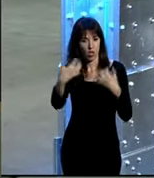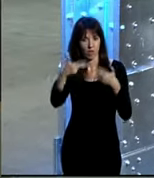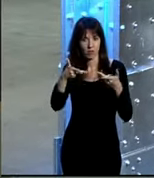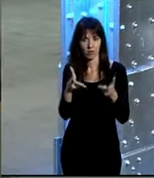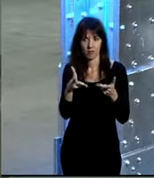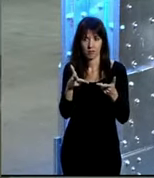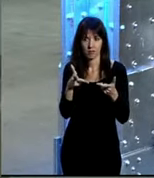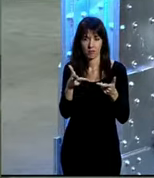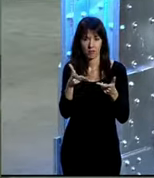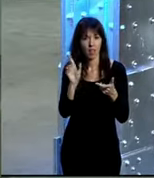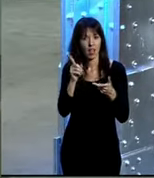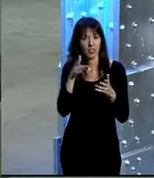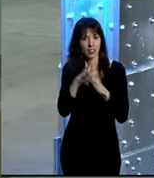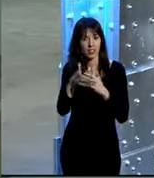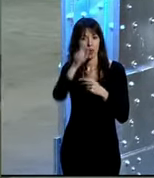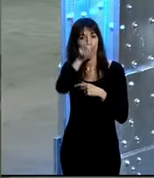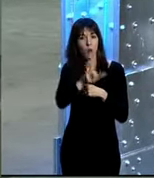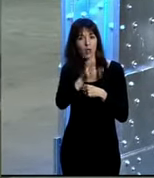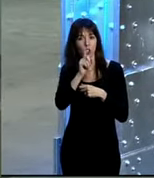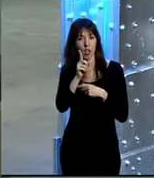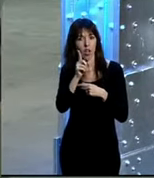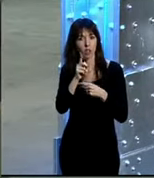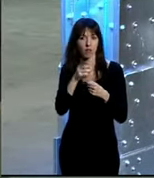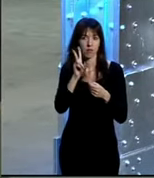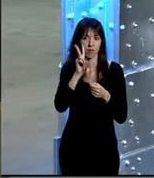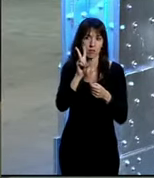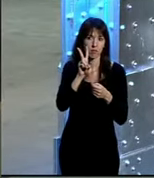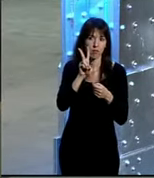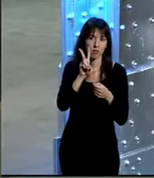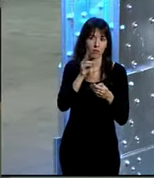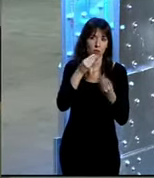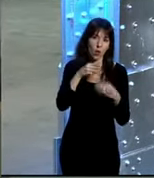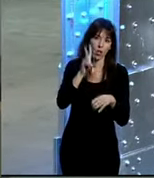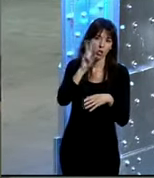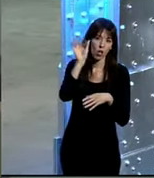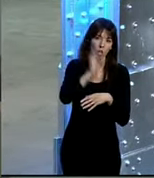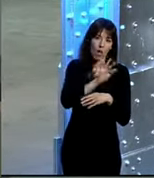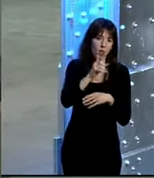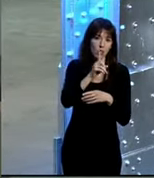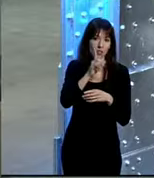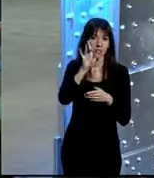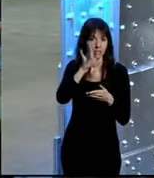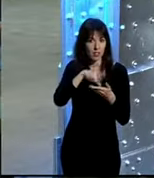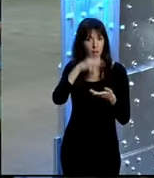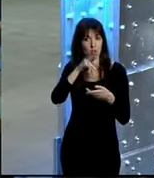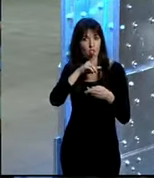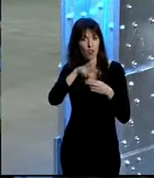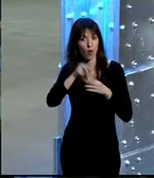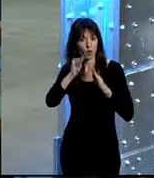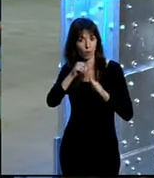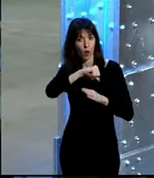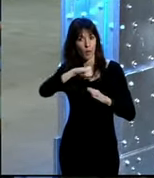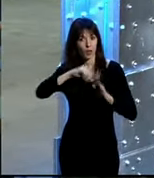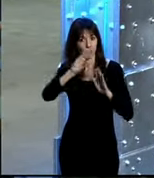where the control of this robot can be handed to someone in the audience. So people in the audience